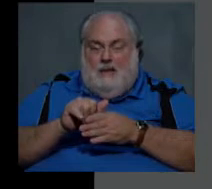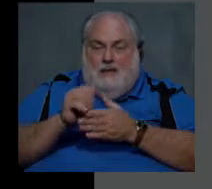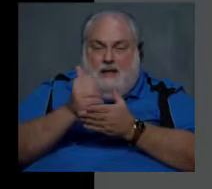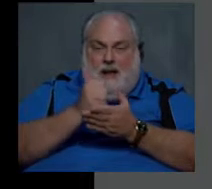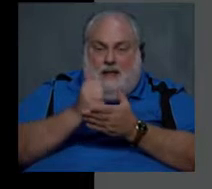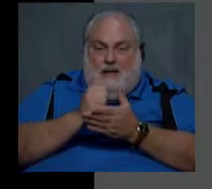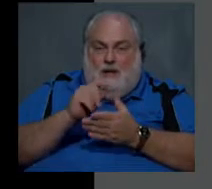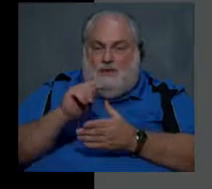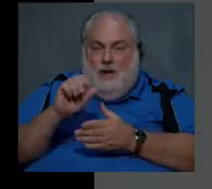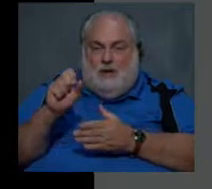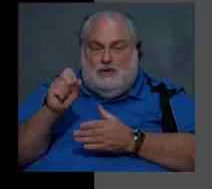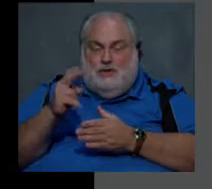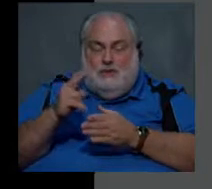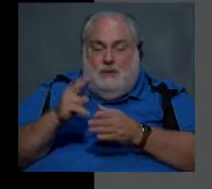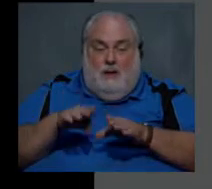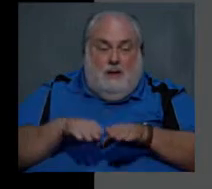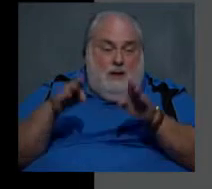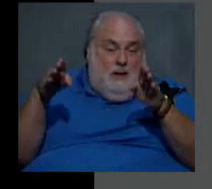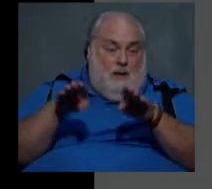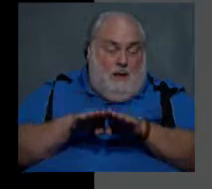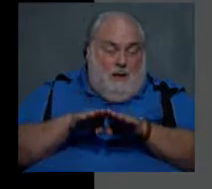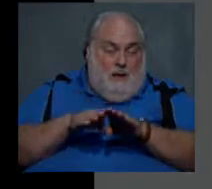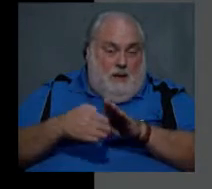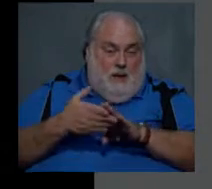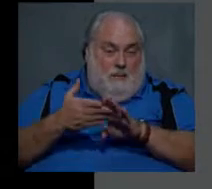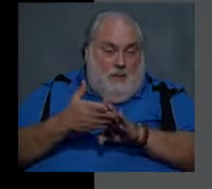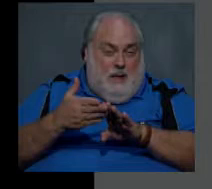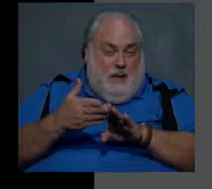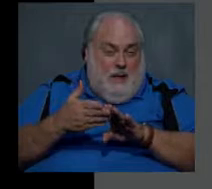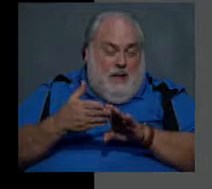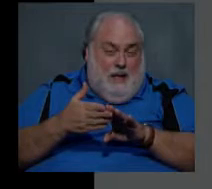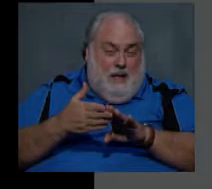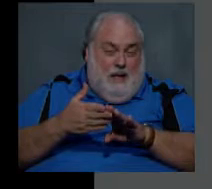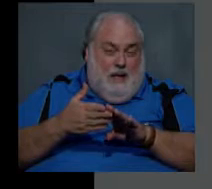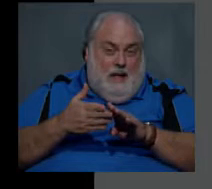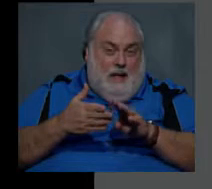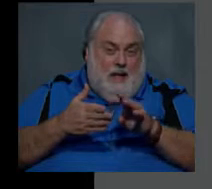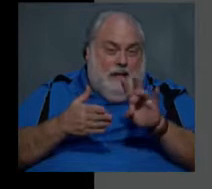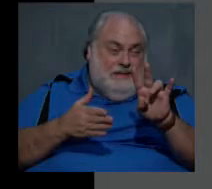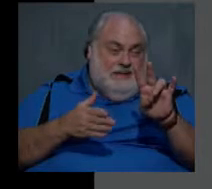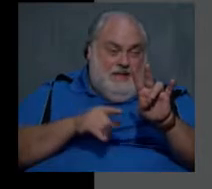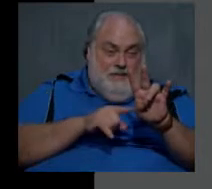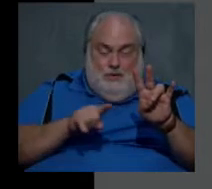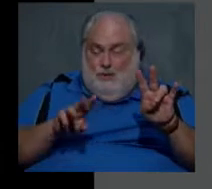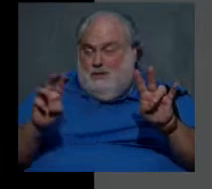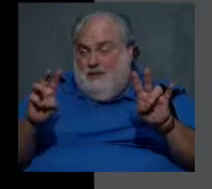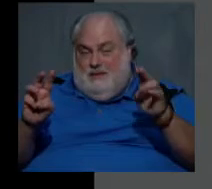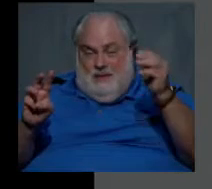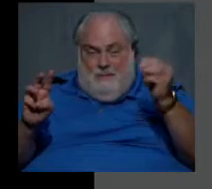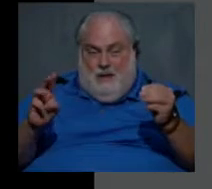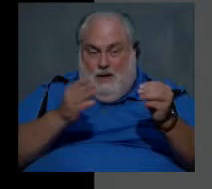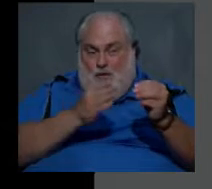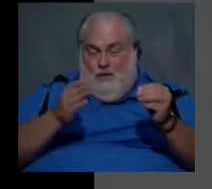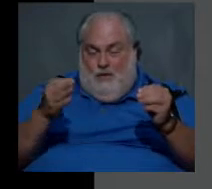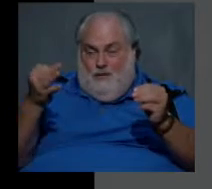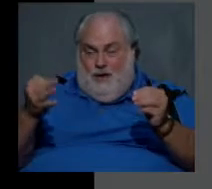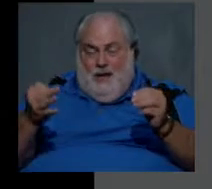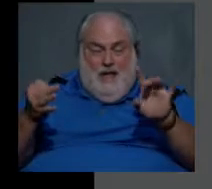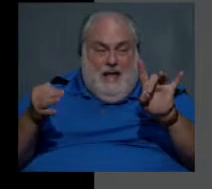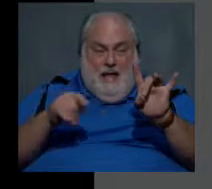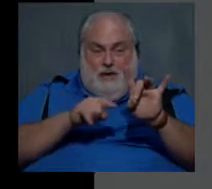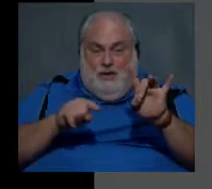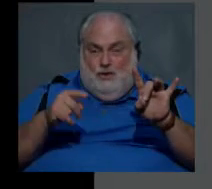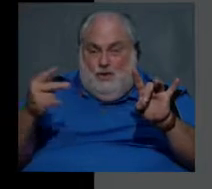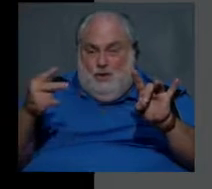collection. The days and hours of operation, I think I've got this wrong. I think it's 7 a.m. to 6 p.m. Monday through Friday, and from 8 to 2